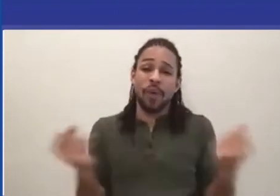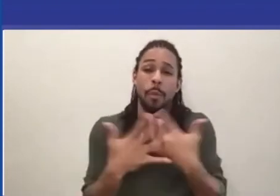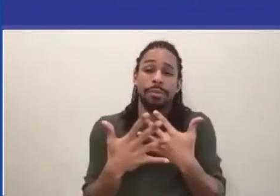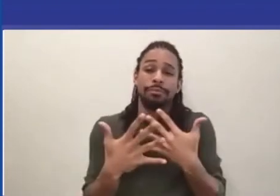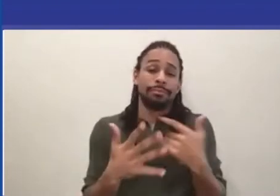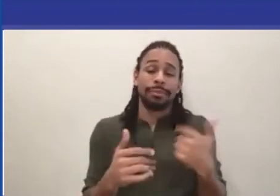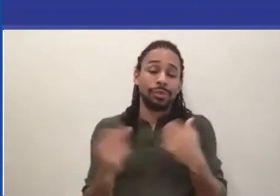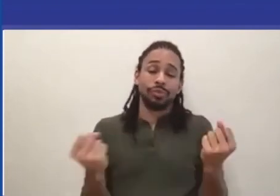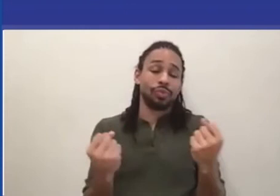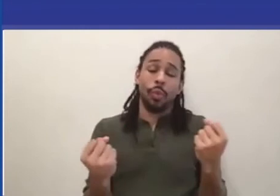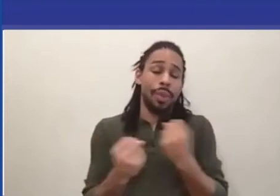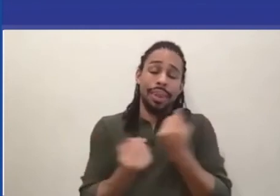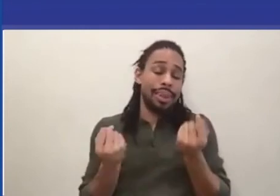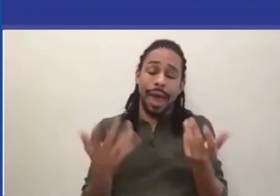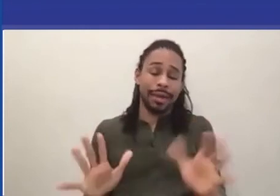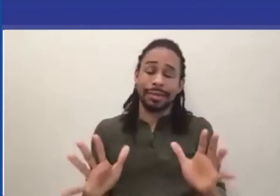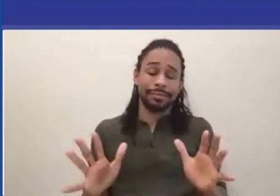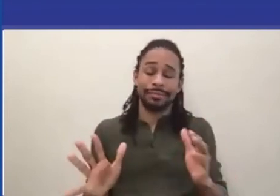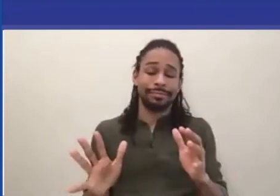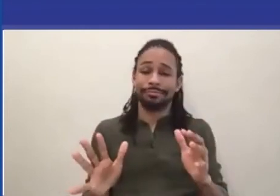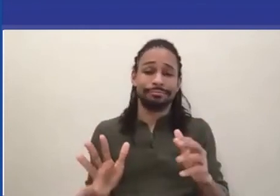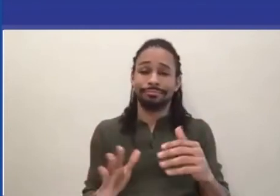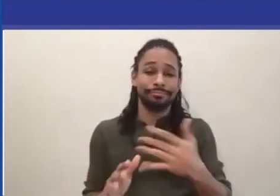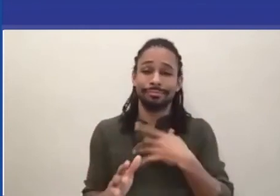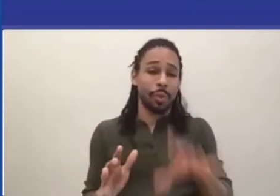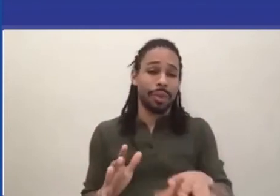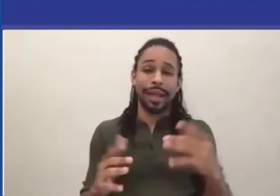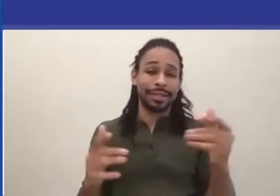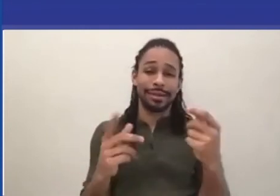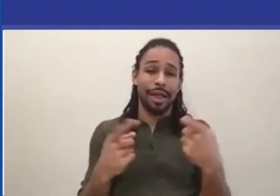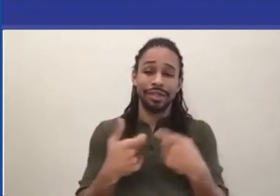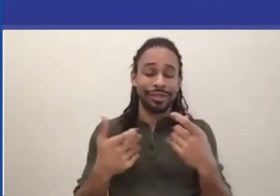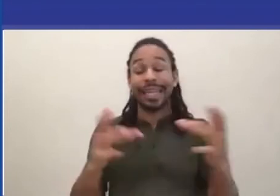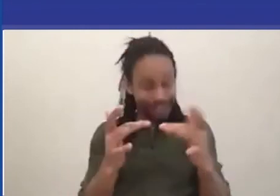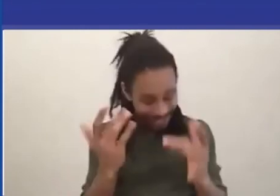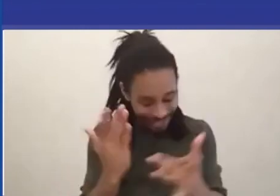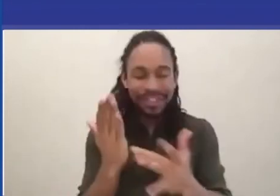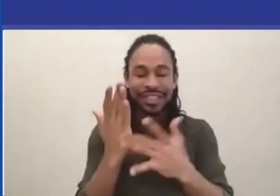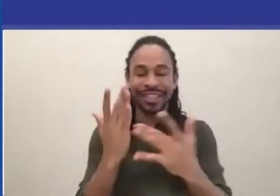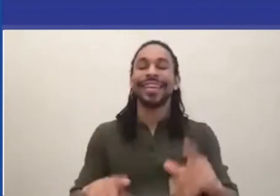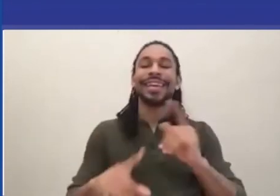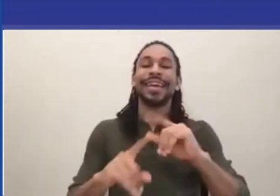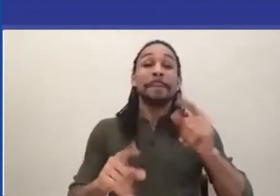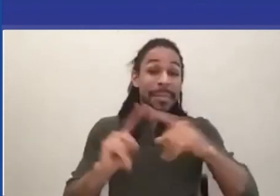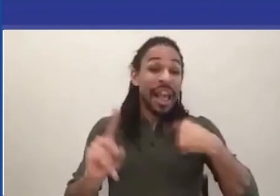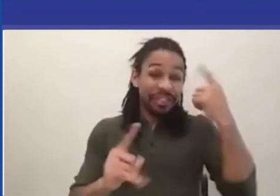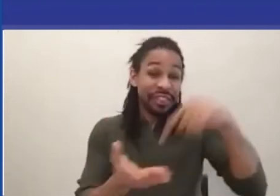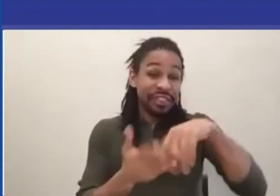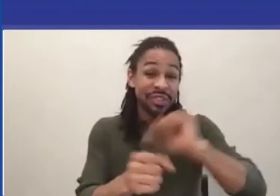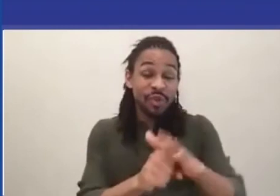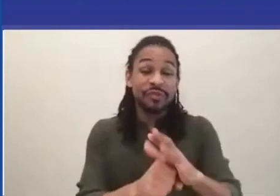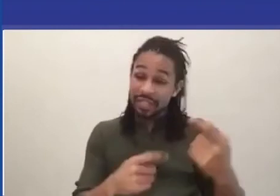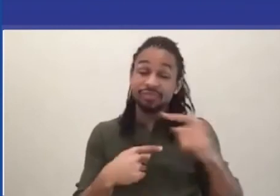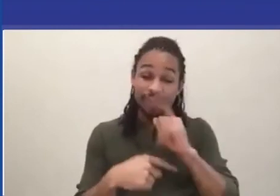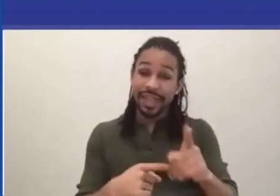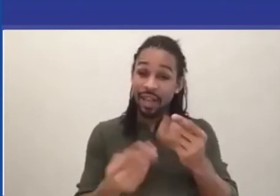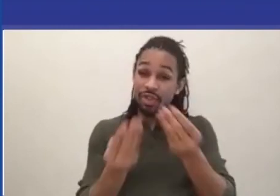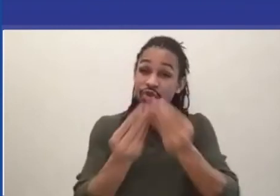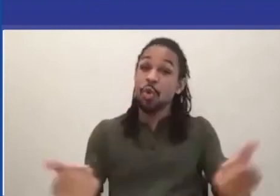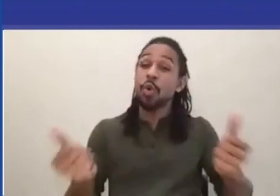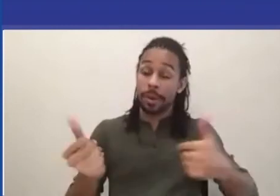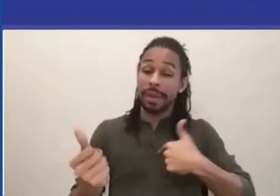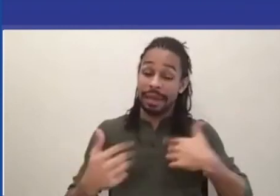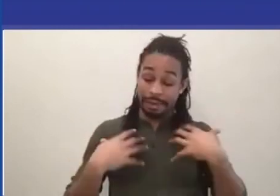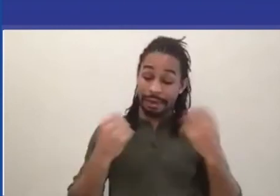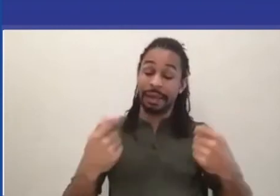that there are other ways to reach people. There are other methodologies to reach people. I feel that